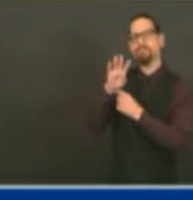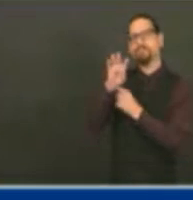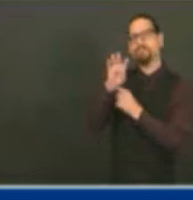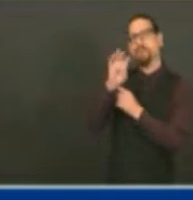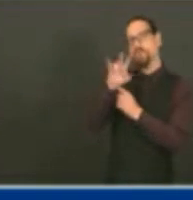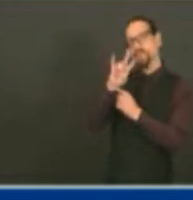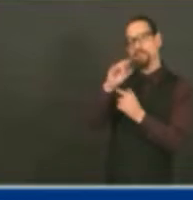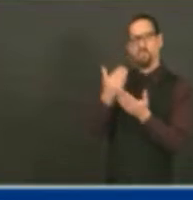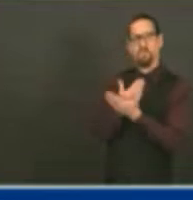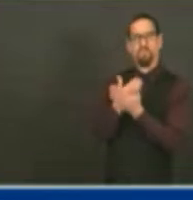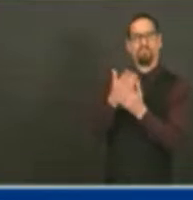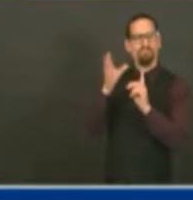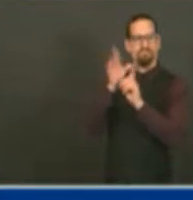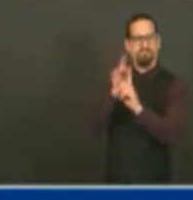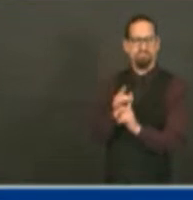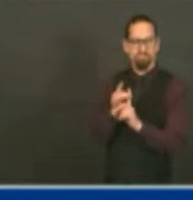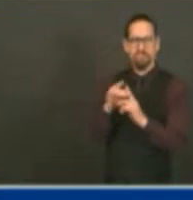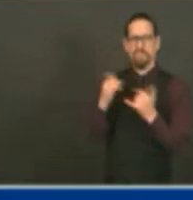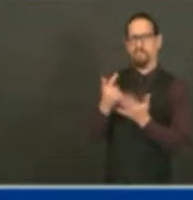846.